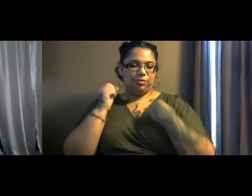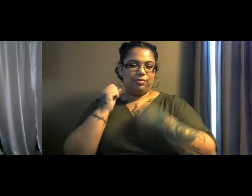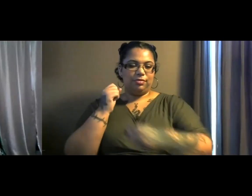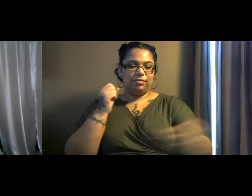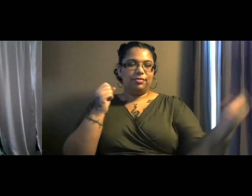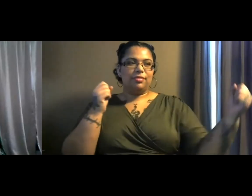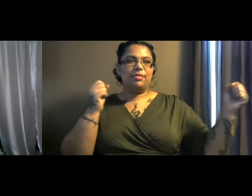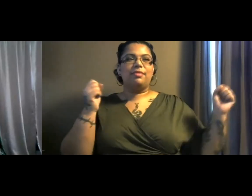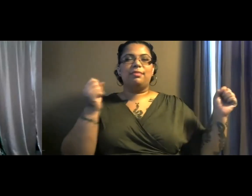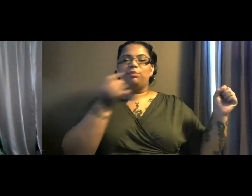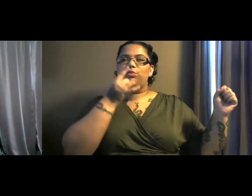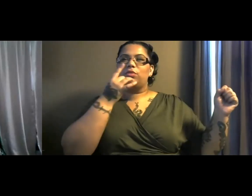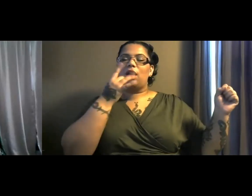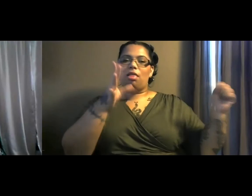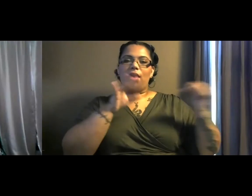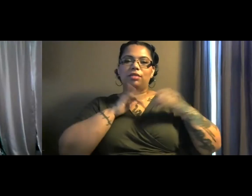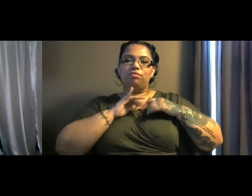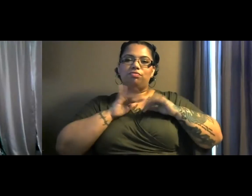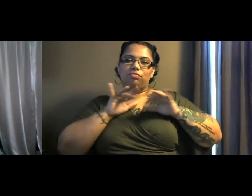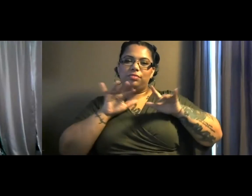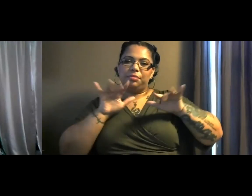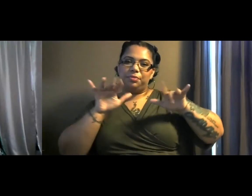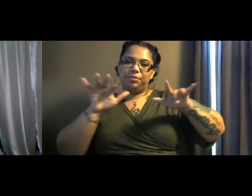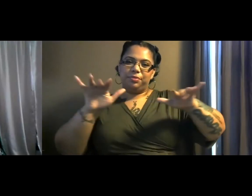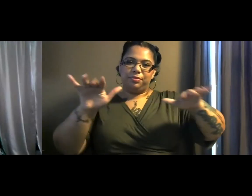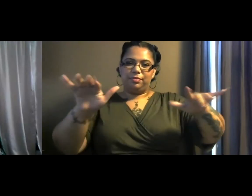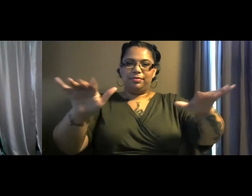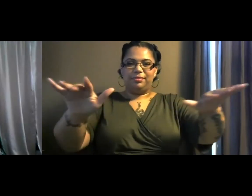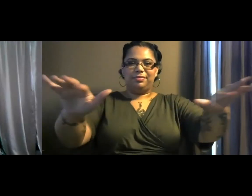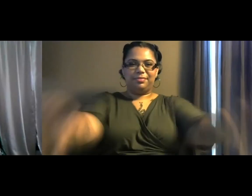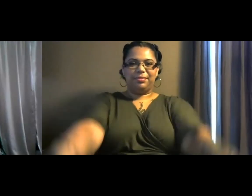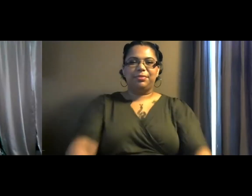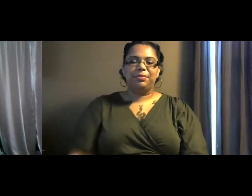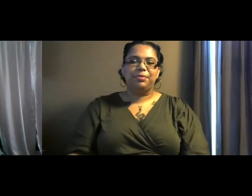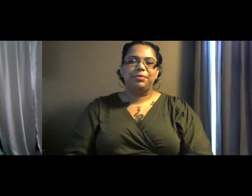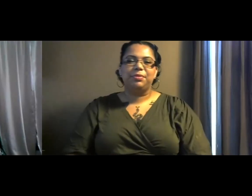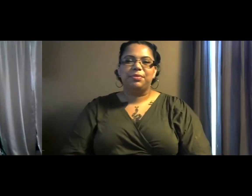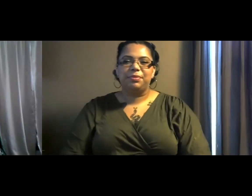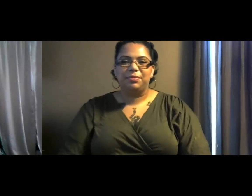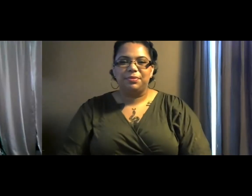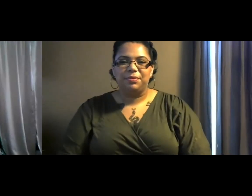Open up and let your light shine on.